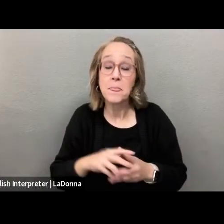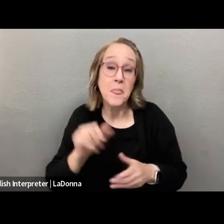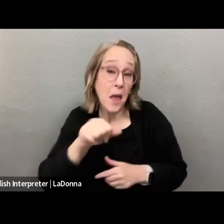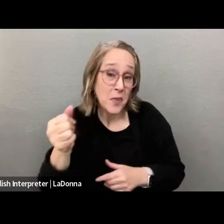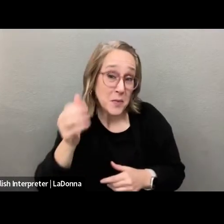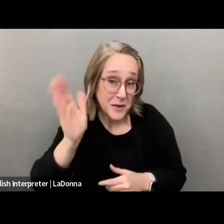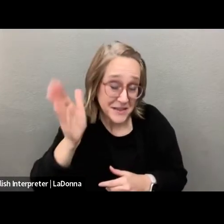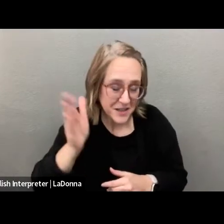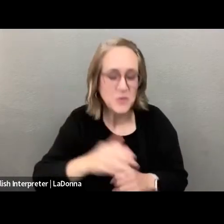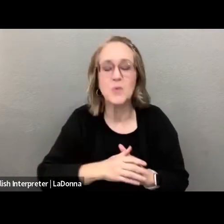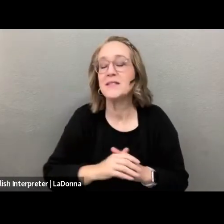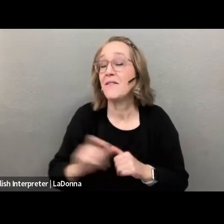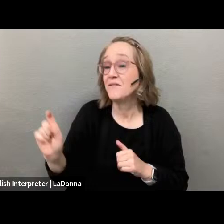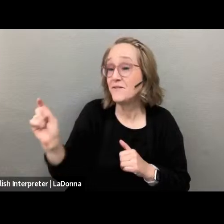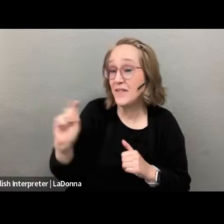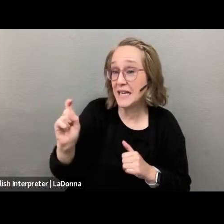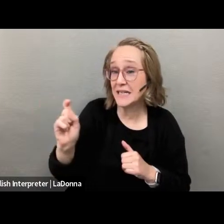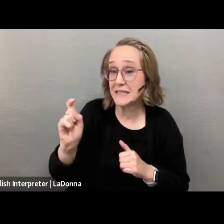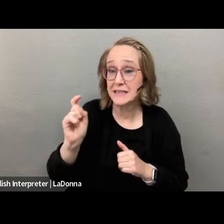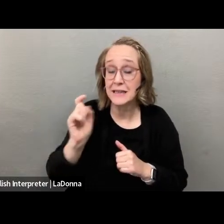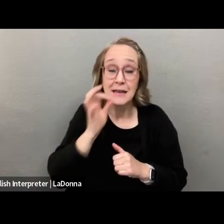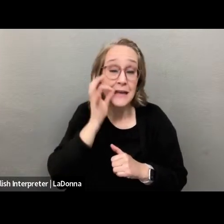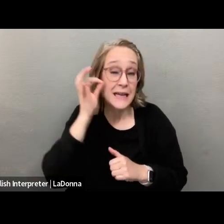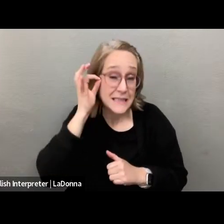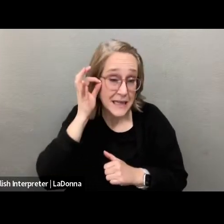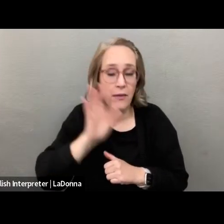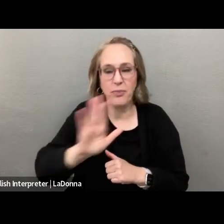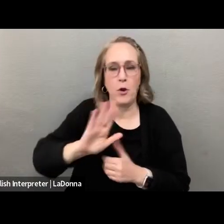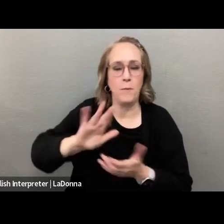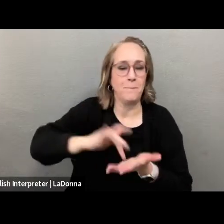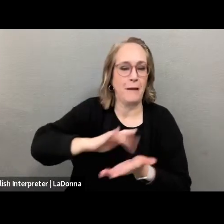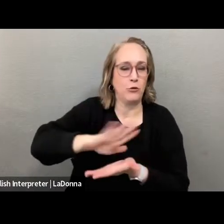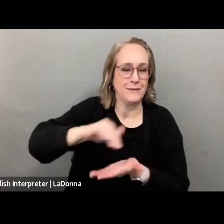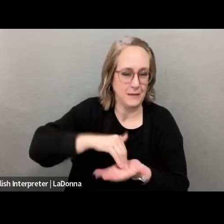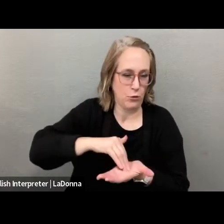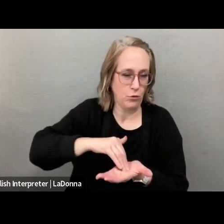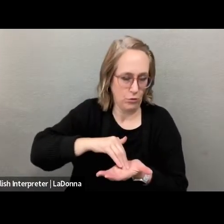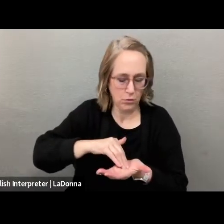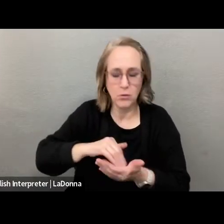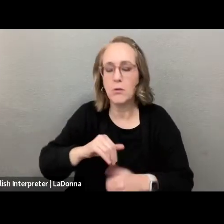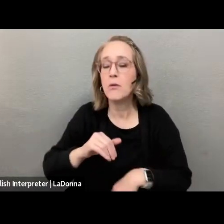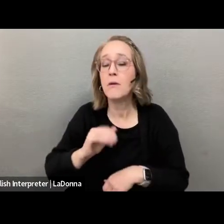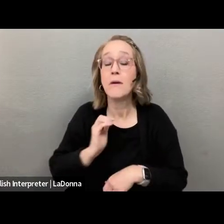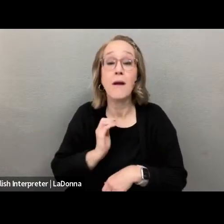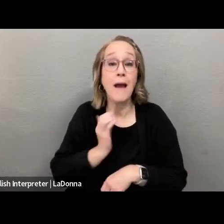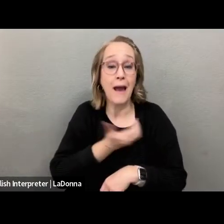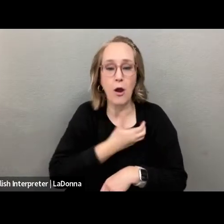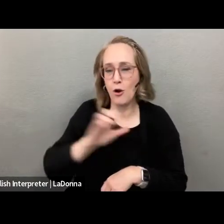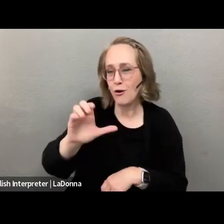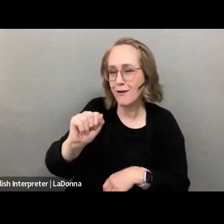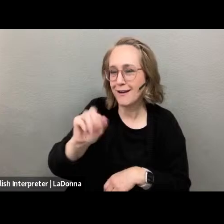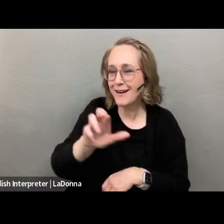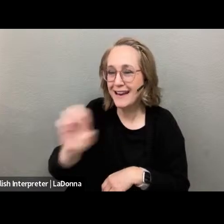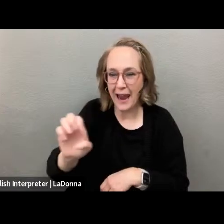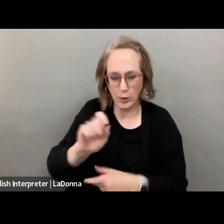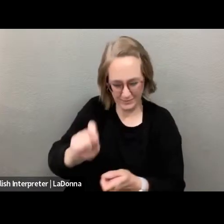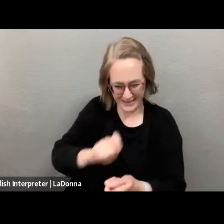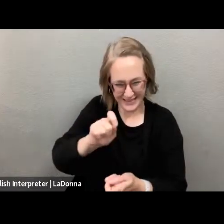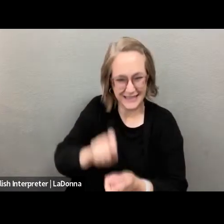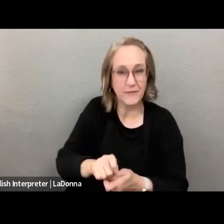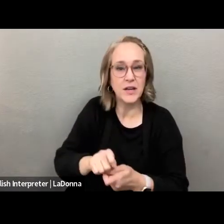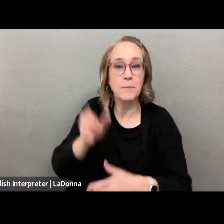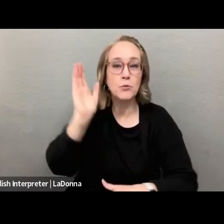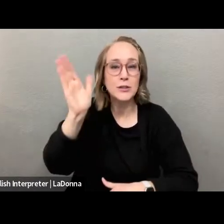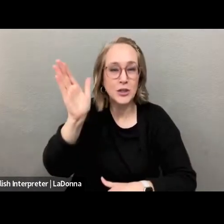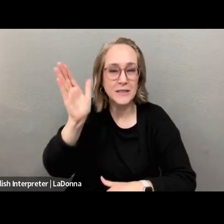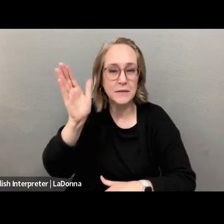Medical Center, and for Phoenix Indian Medical Center, we did our CARE presentation. And